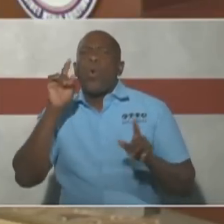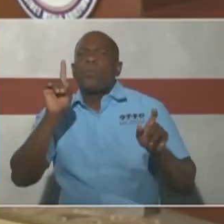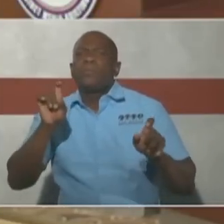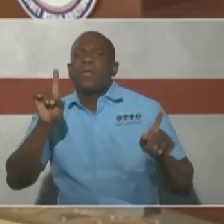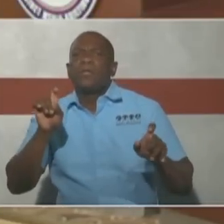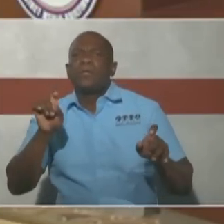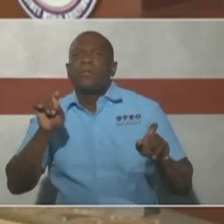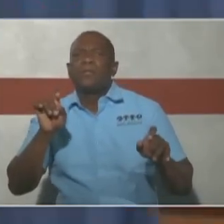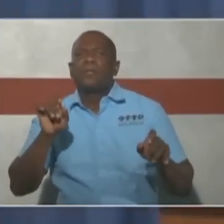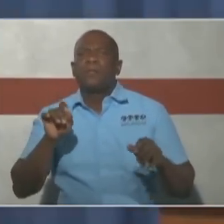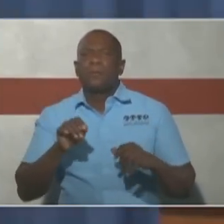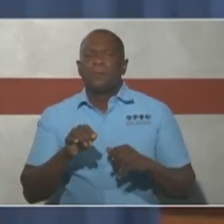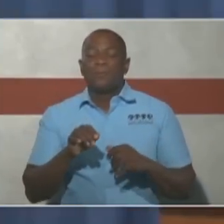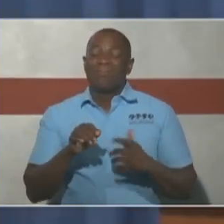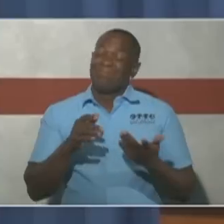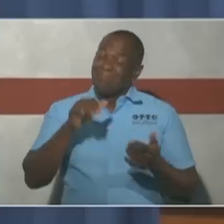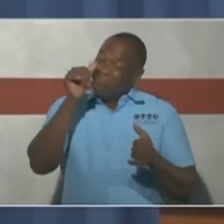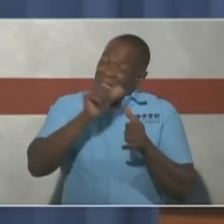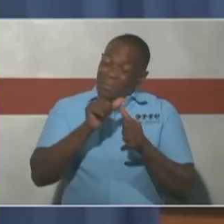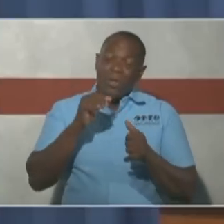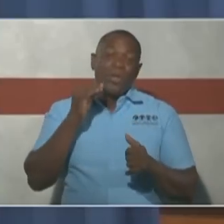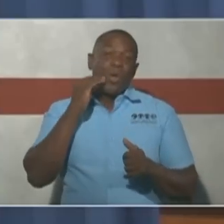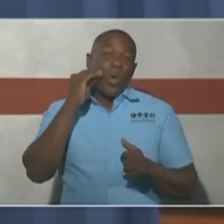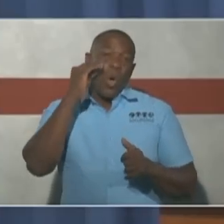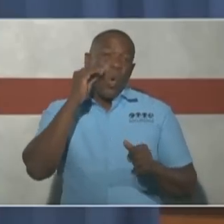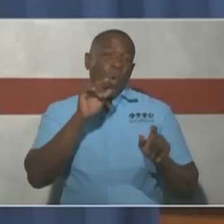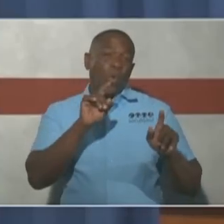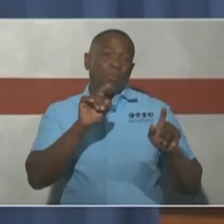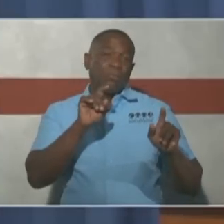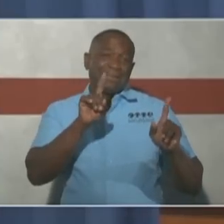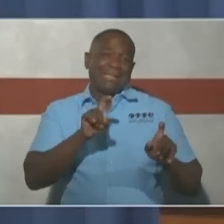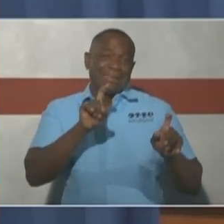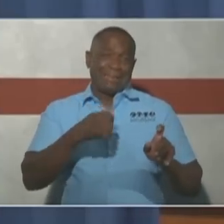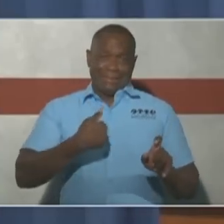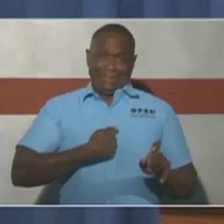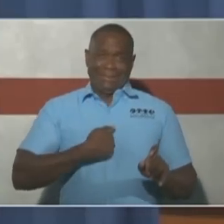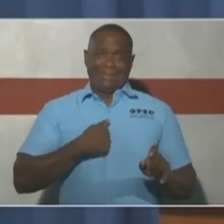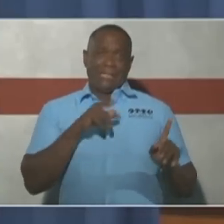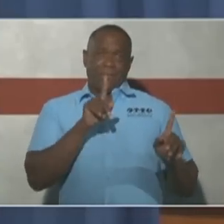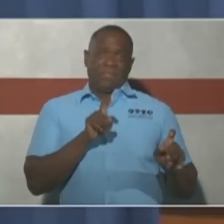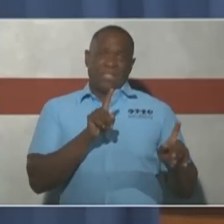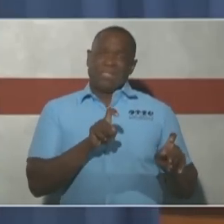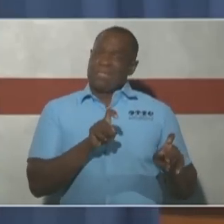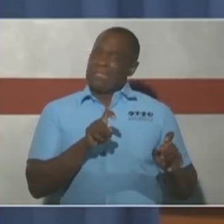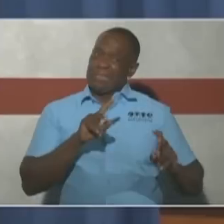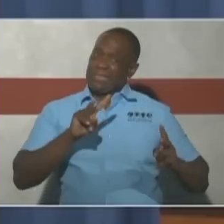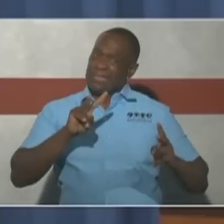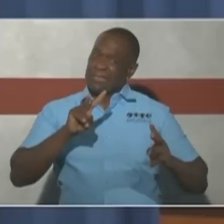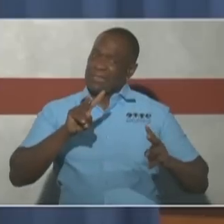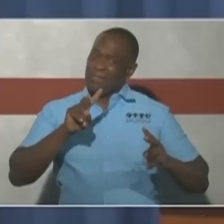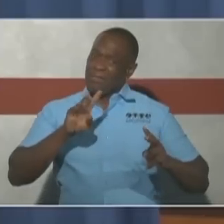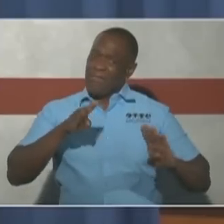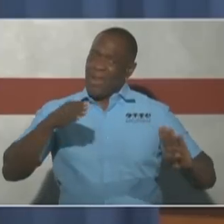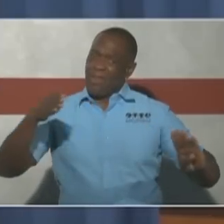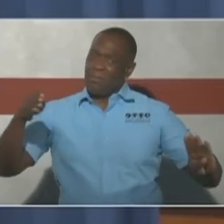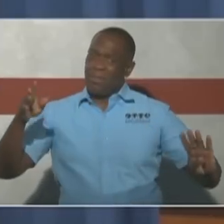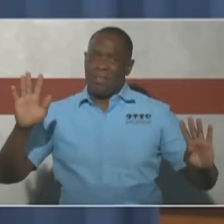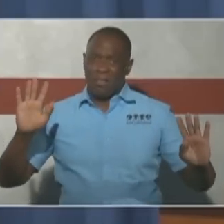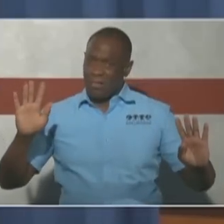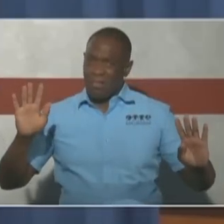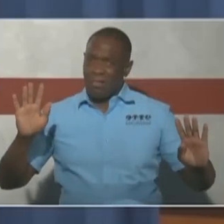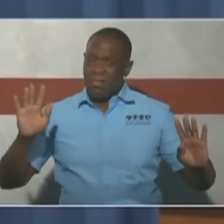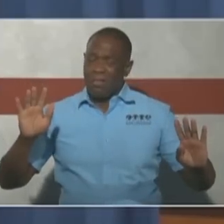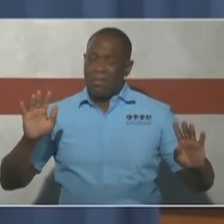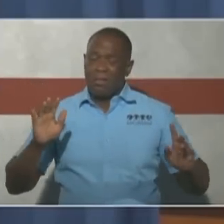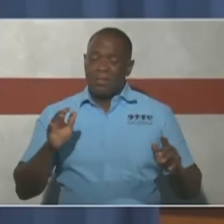mean, a lot of people would have their testing done at drive-thrus, for example. So we advise if you're known, of course, just for the purpose